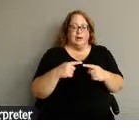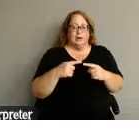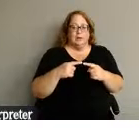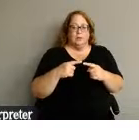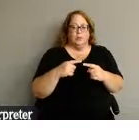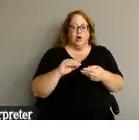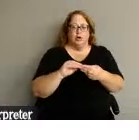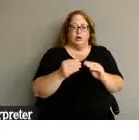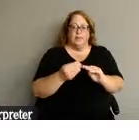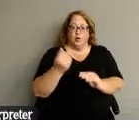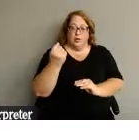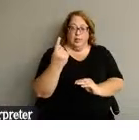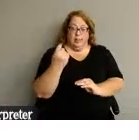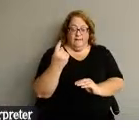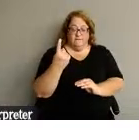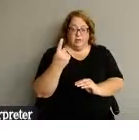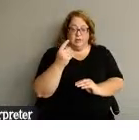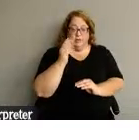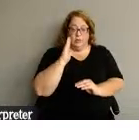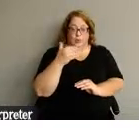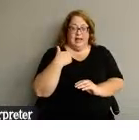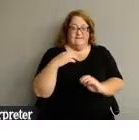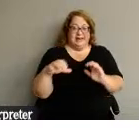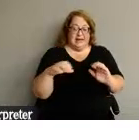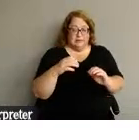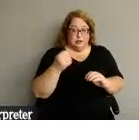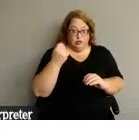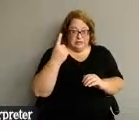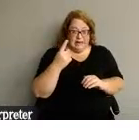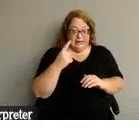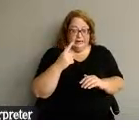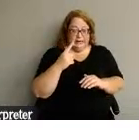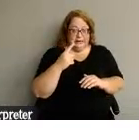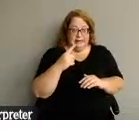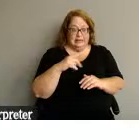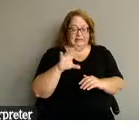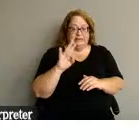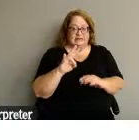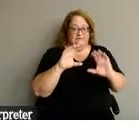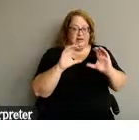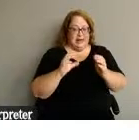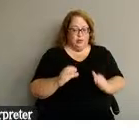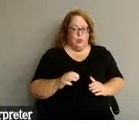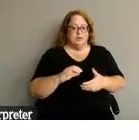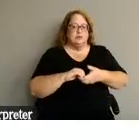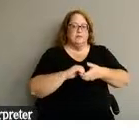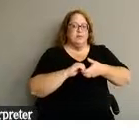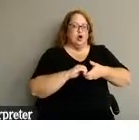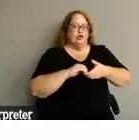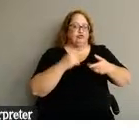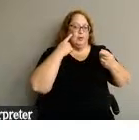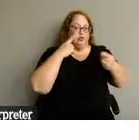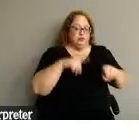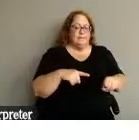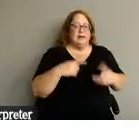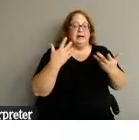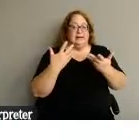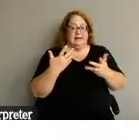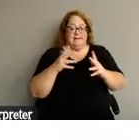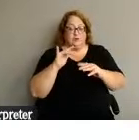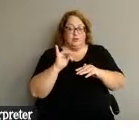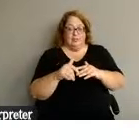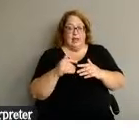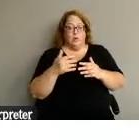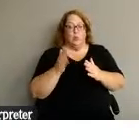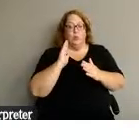to number 11, we'll have an activity, understanding the 7 categories of the partnership agreement. And following that, we